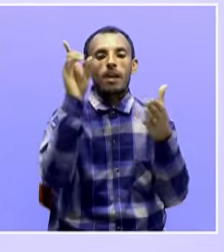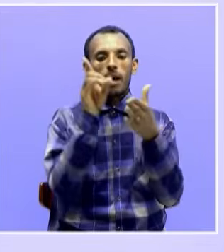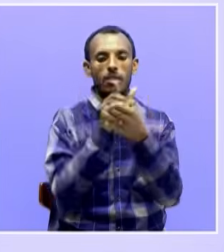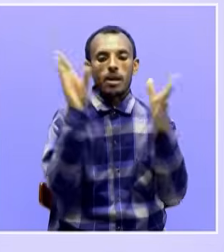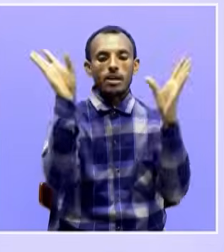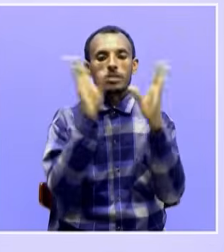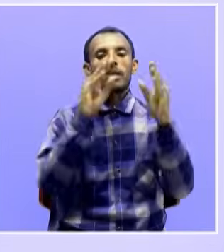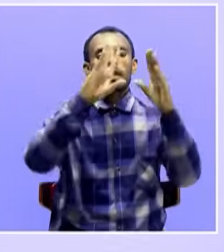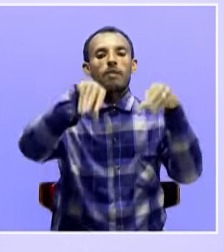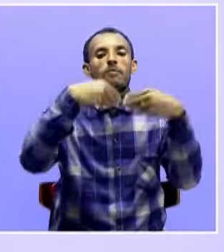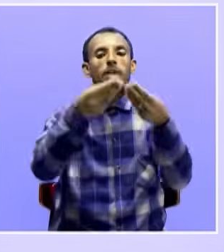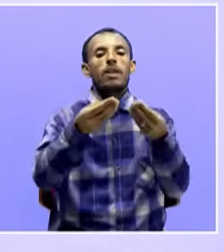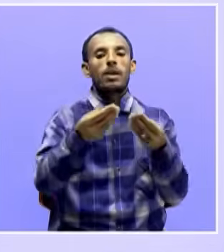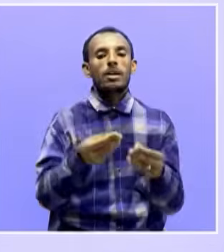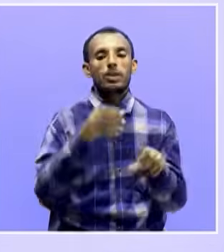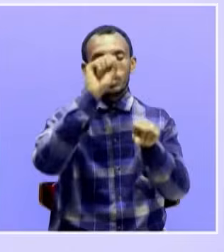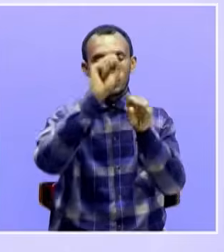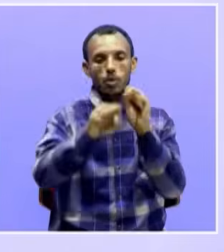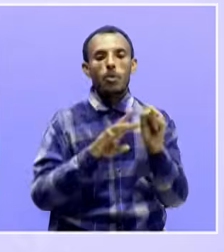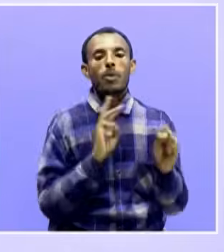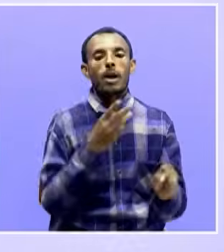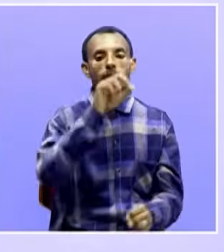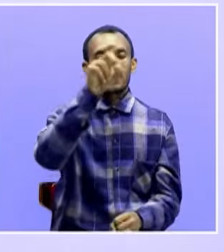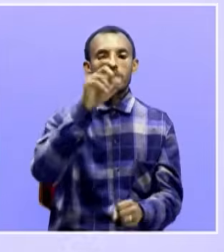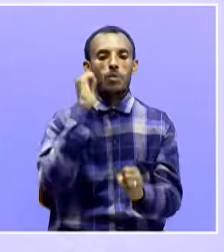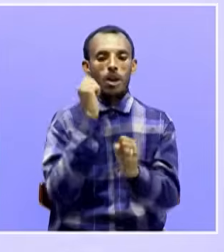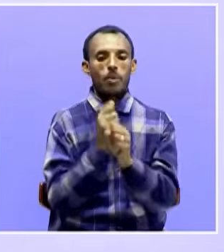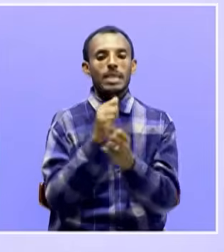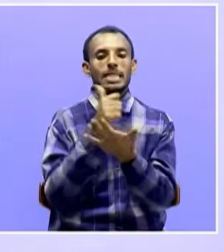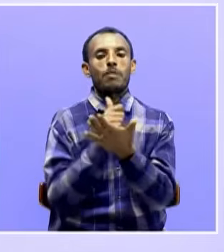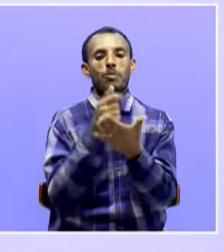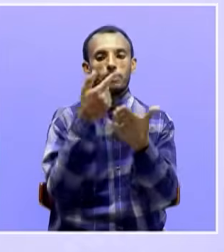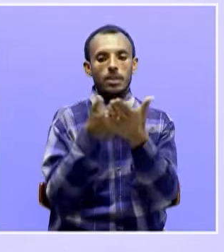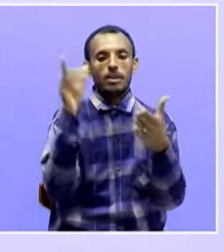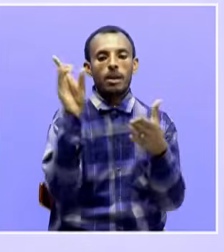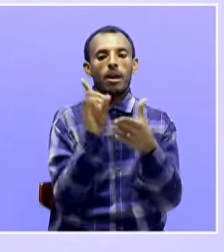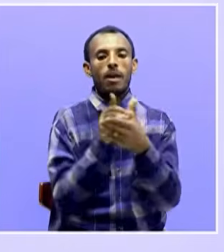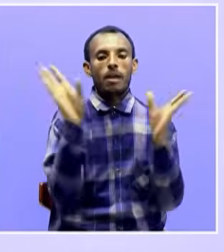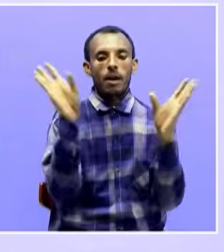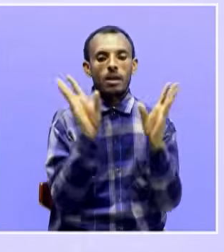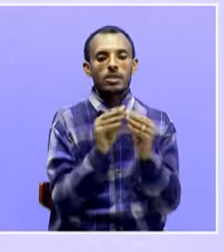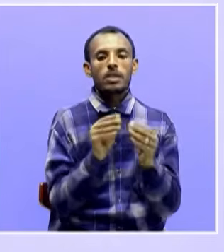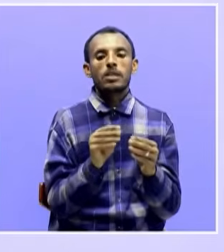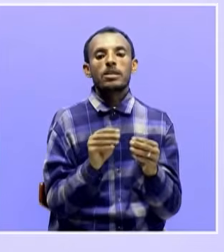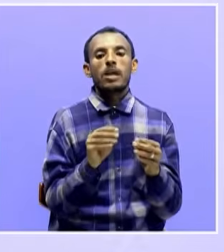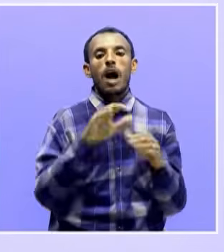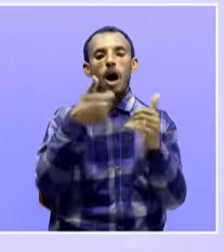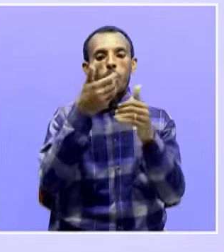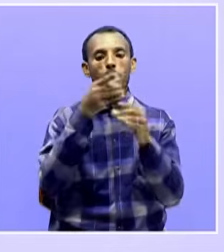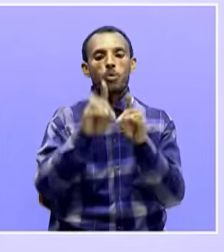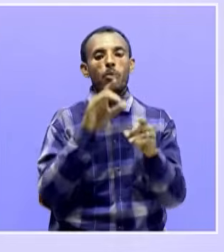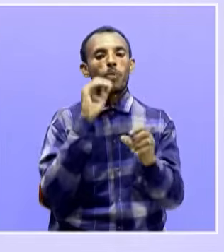is given. So, and we are asked to calculate the mean of this data set. So how do we calculate the